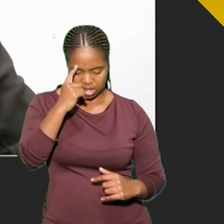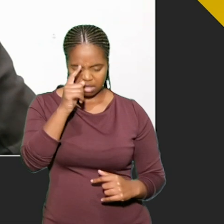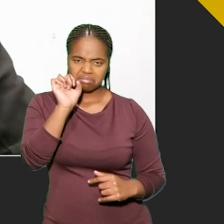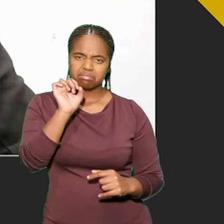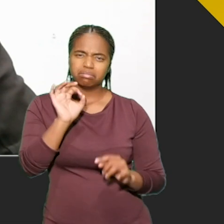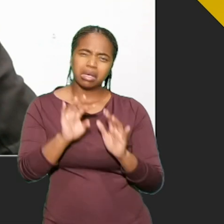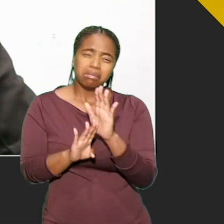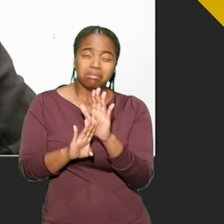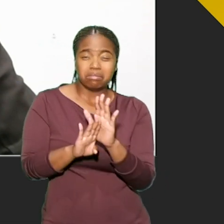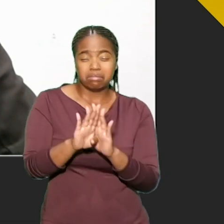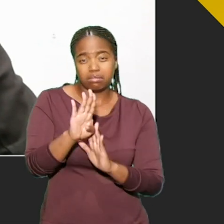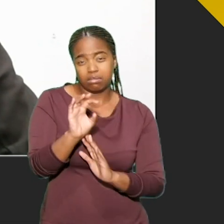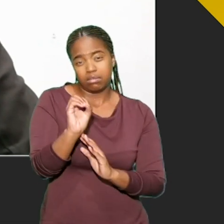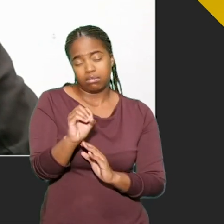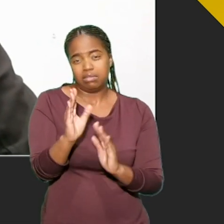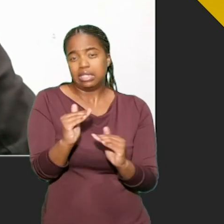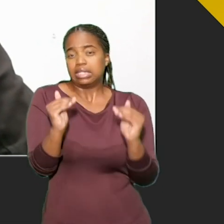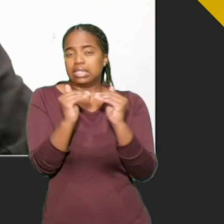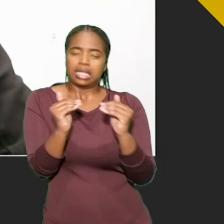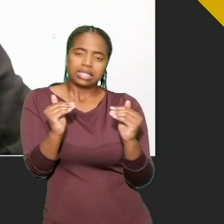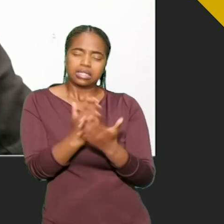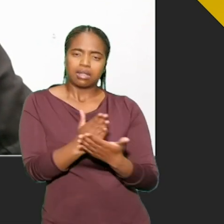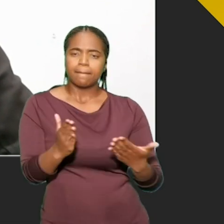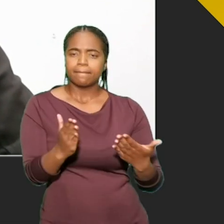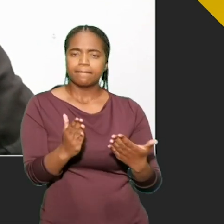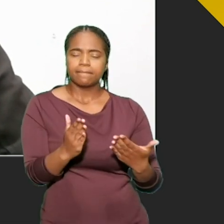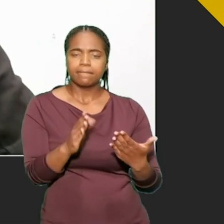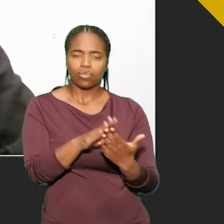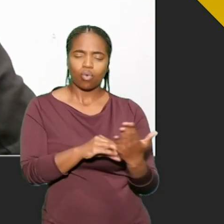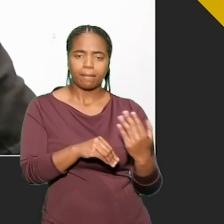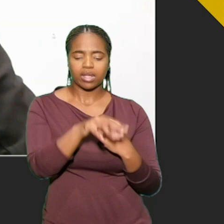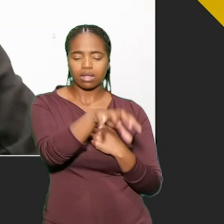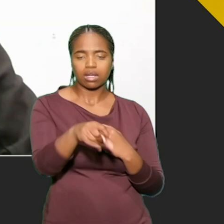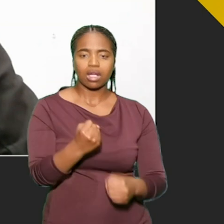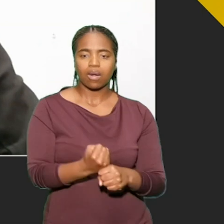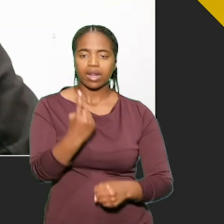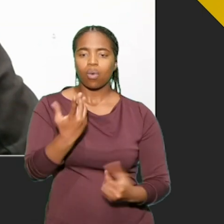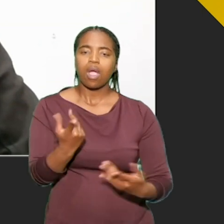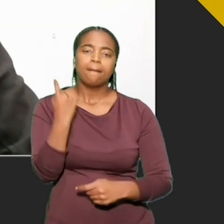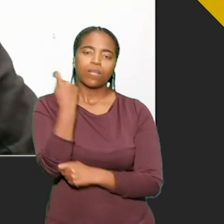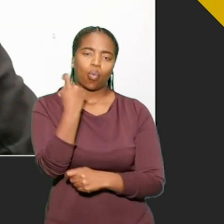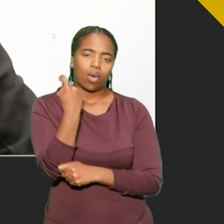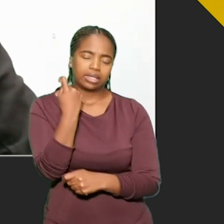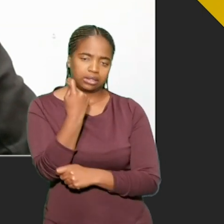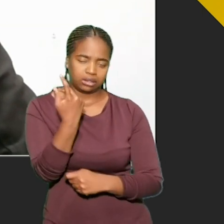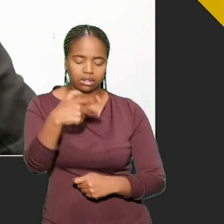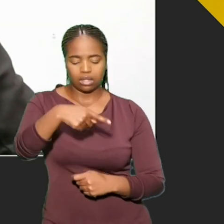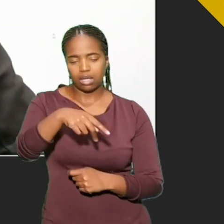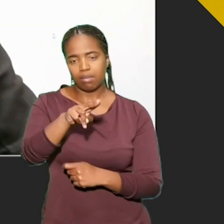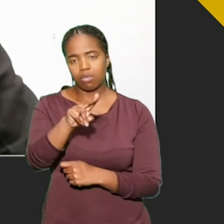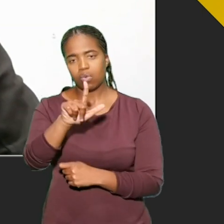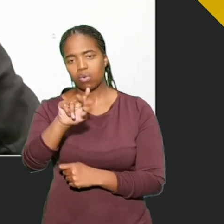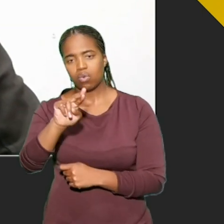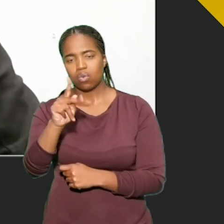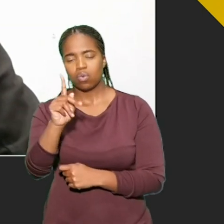of towards the standards of other cities in Gauteng, it would be Polokwane. Mm-hmm. So that